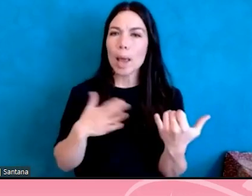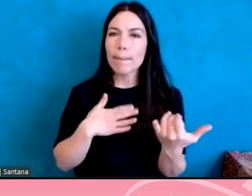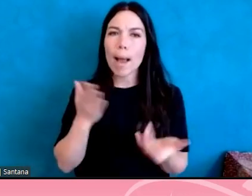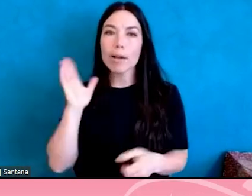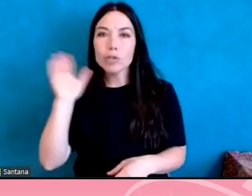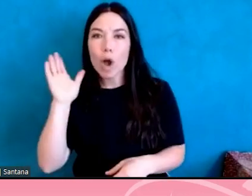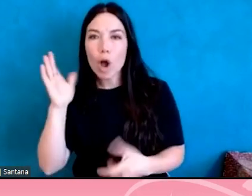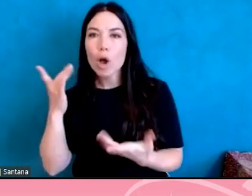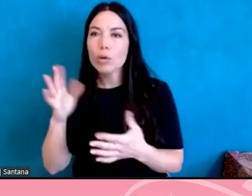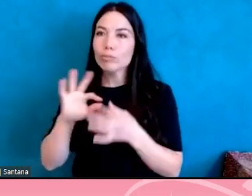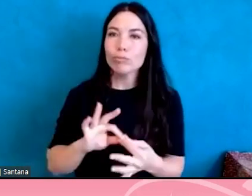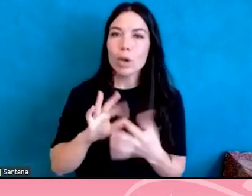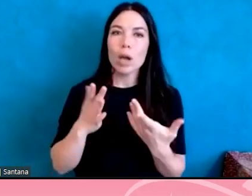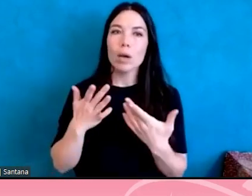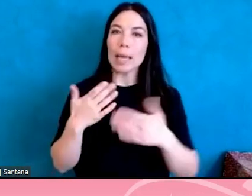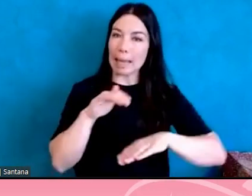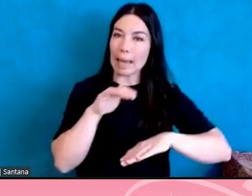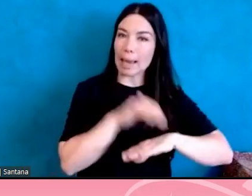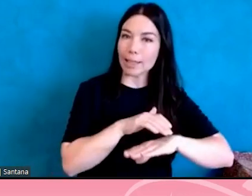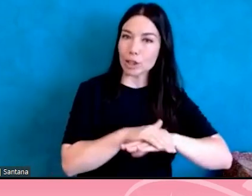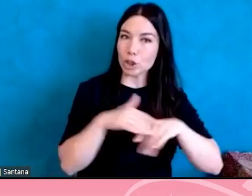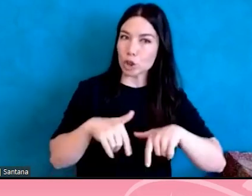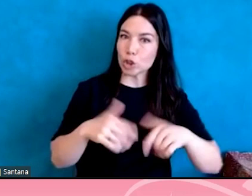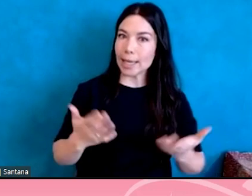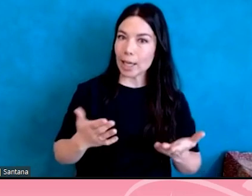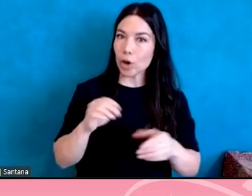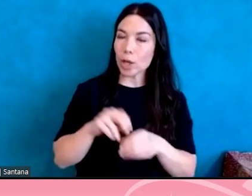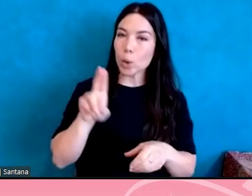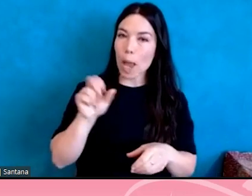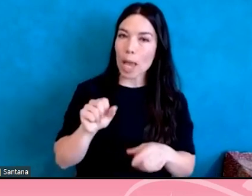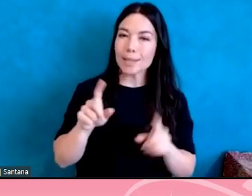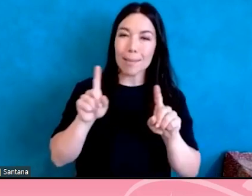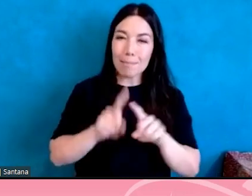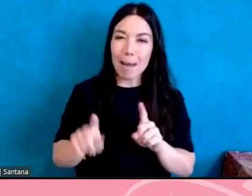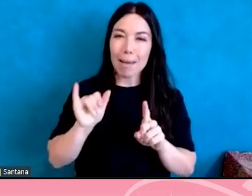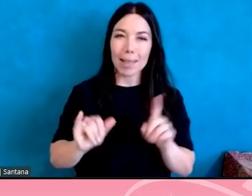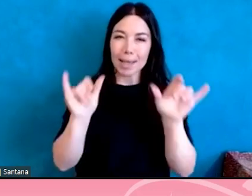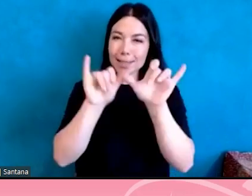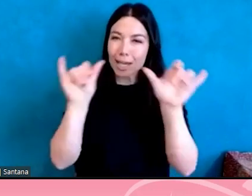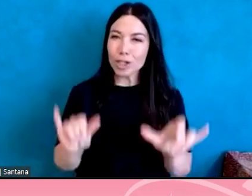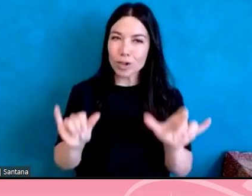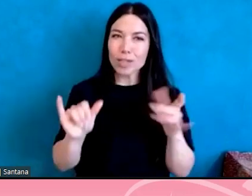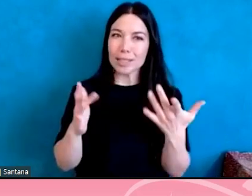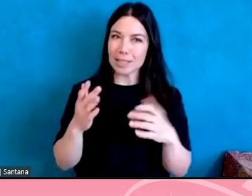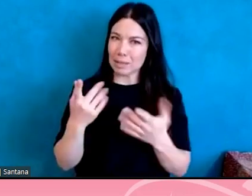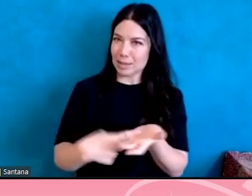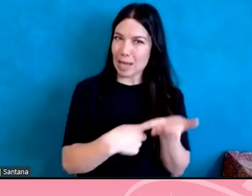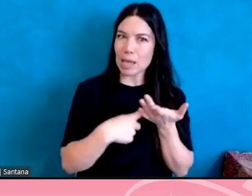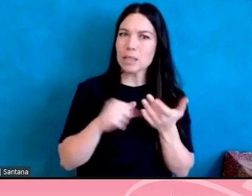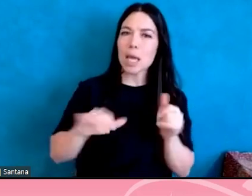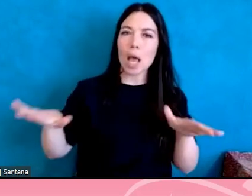the context of English in the US, the constructs being discussed can be applied to other languages with standardized